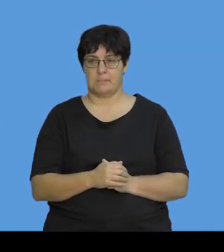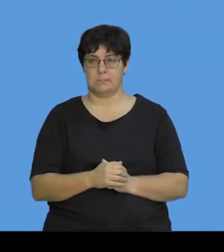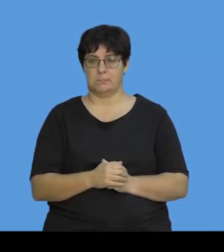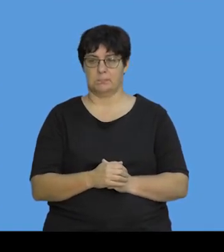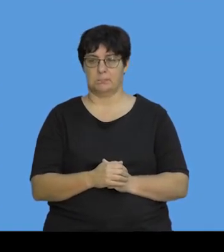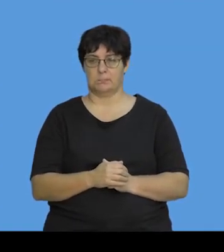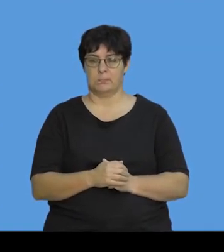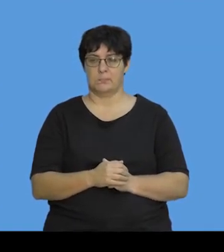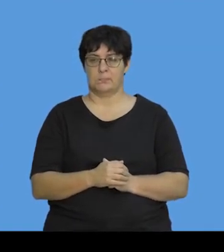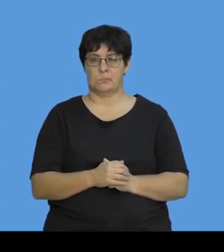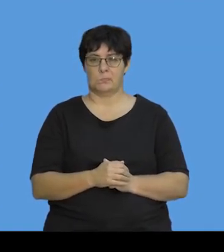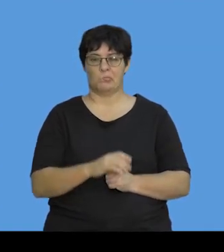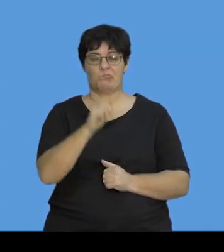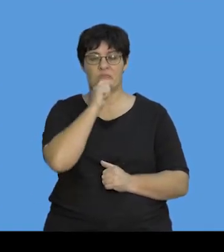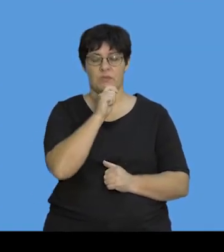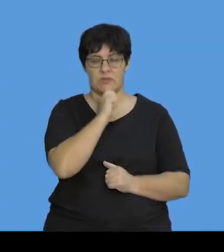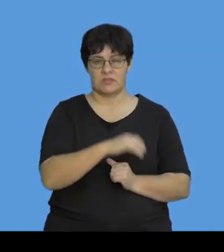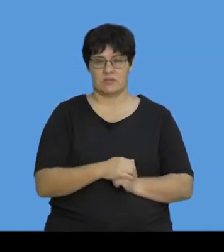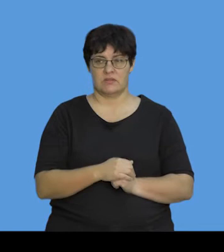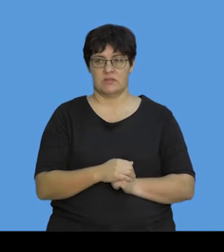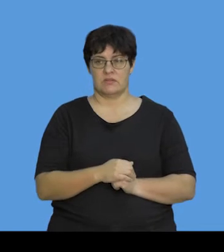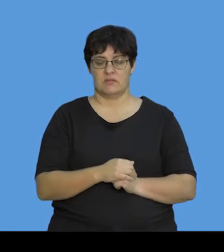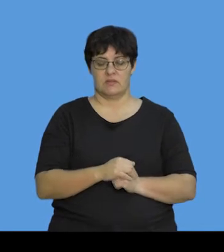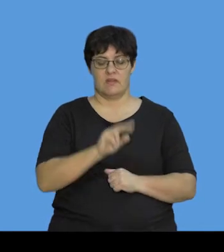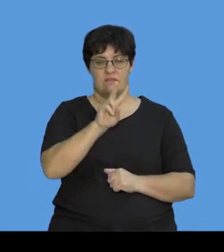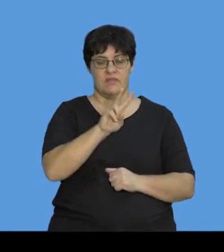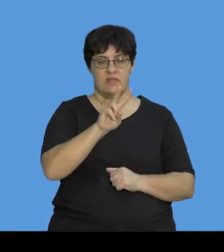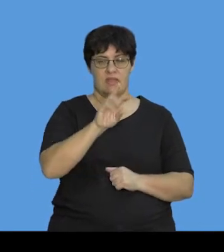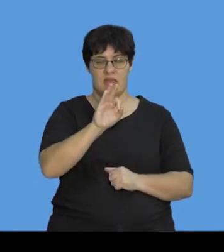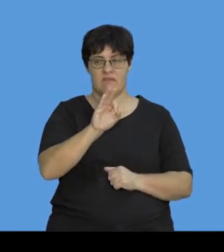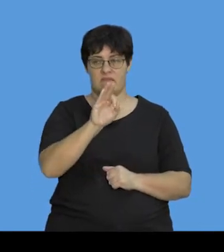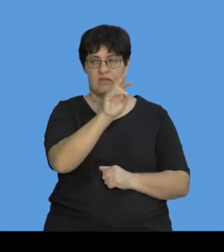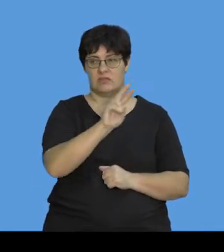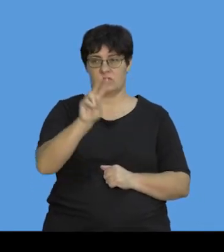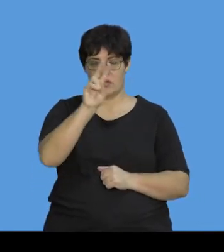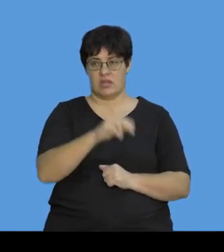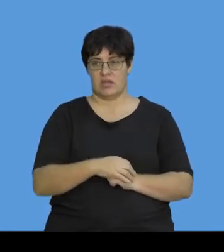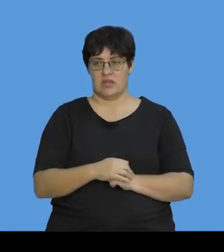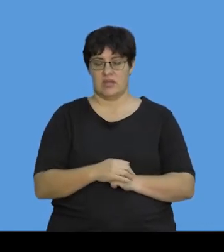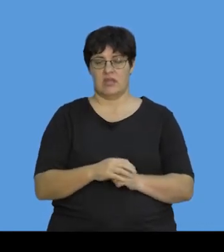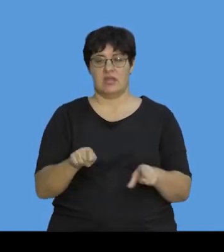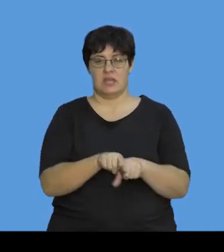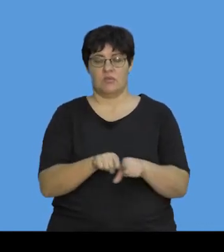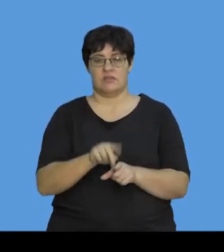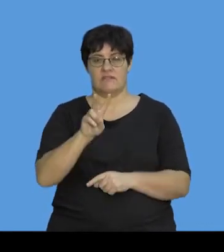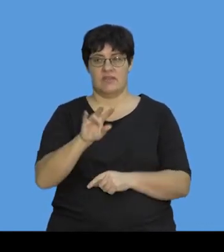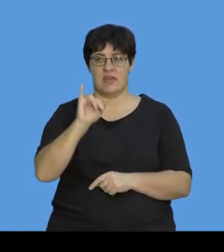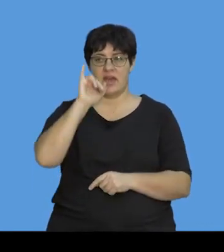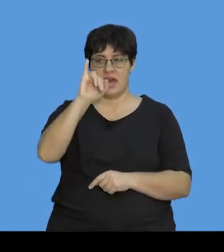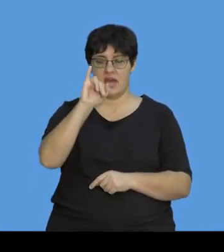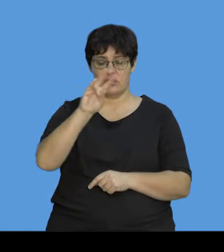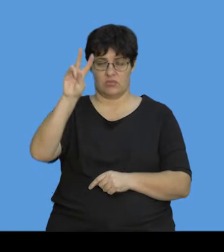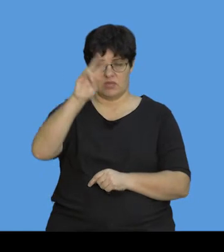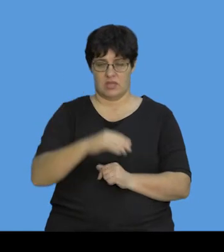I'm going to use VF squared equal to VI squared